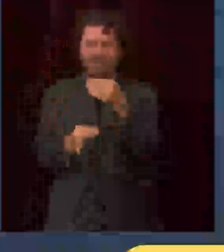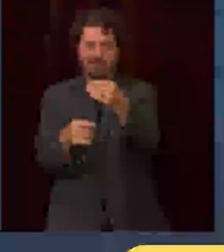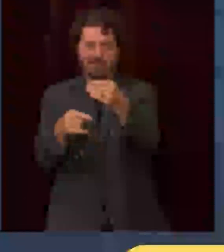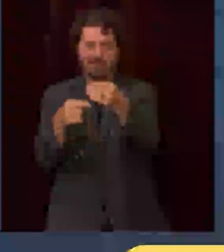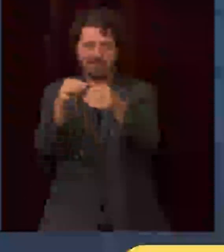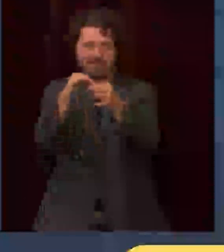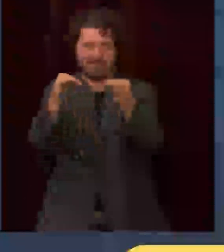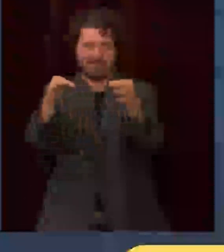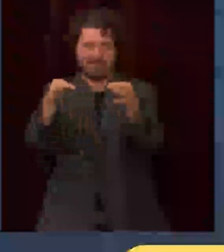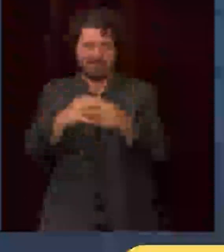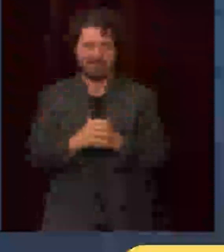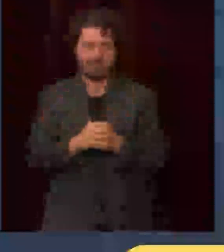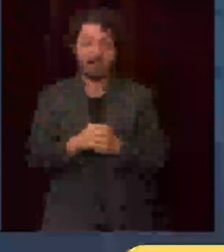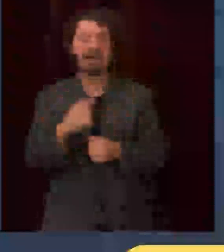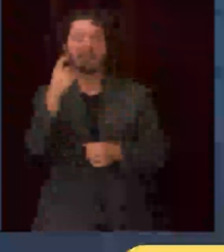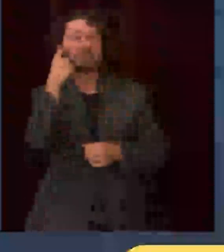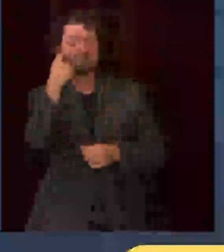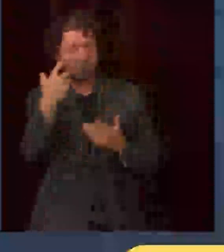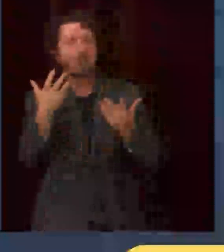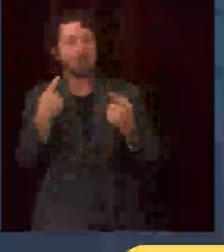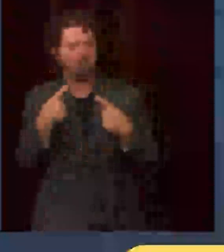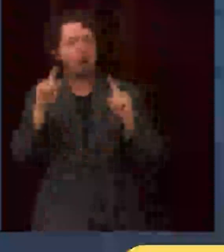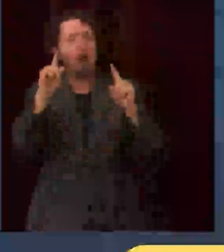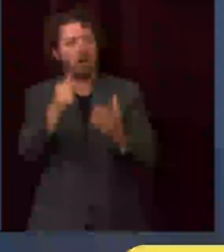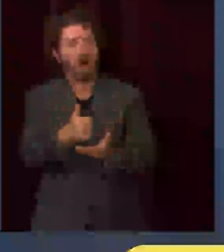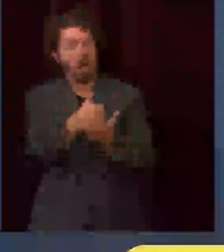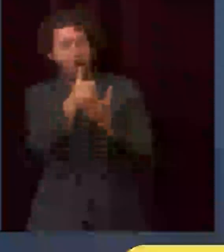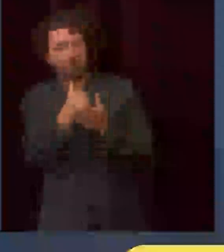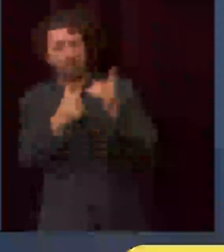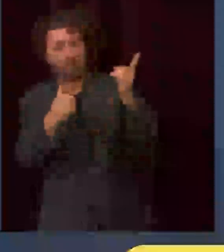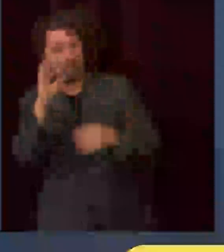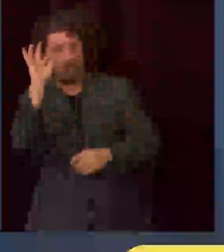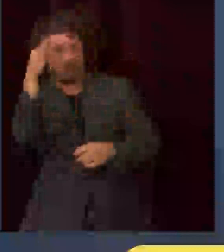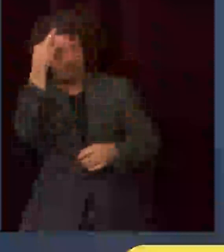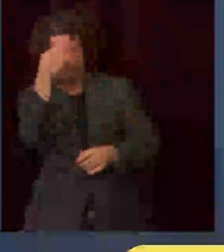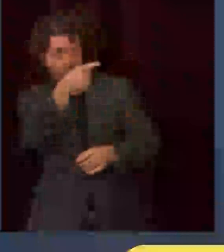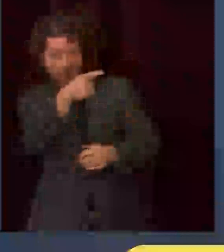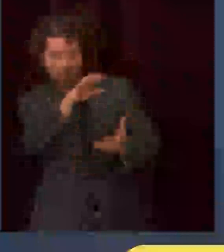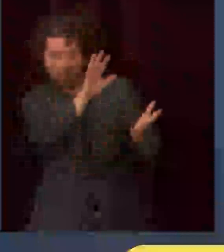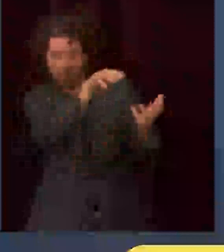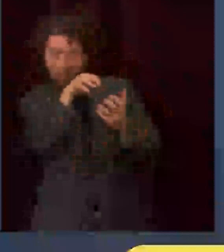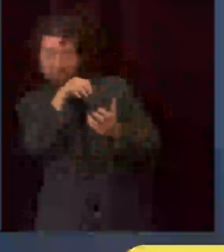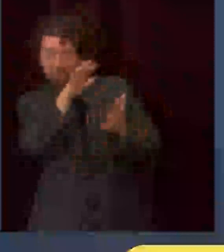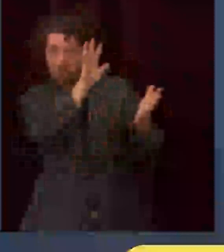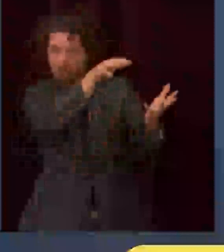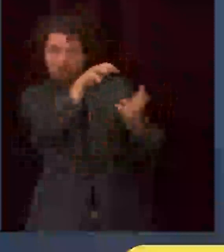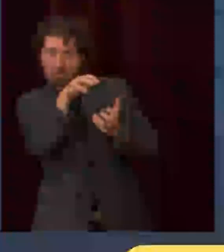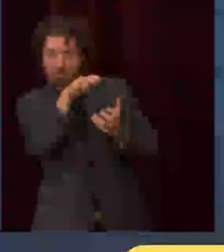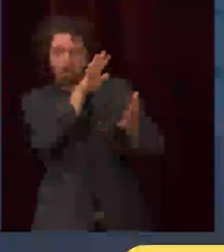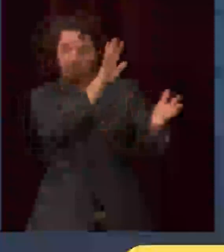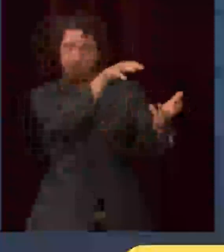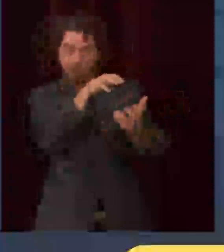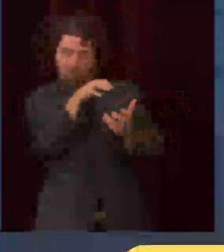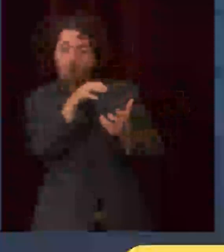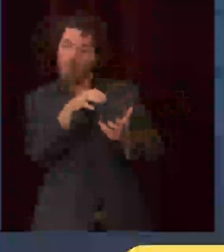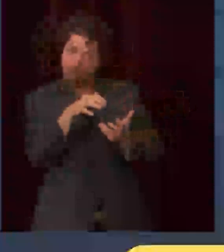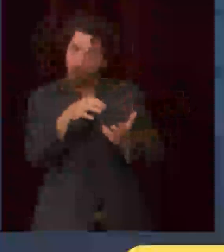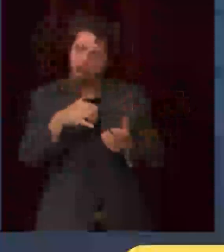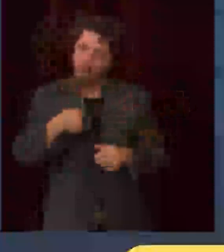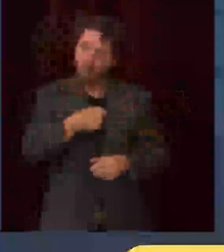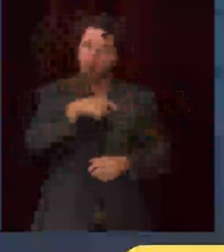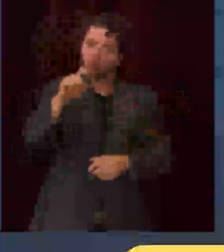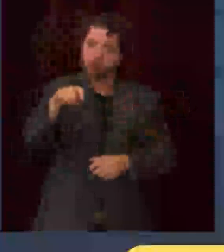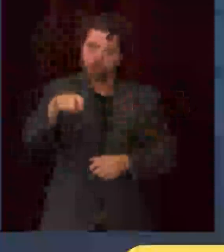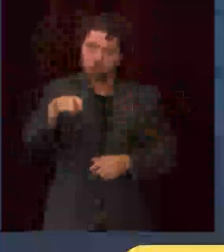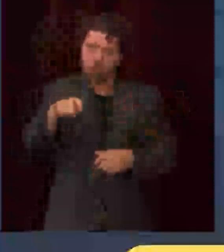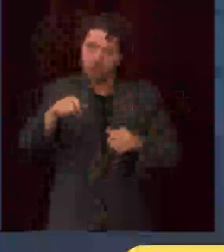if that supply chain continues, we'll be in pretty good shape to be able to do the requisite testing.